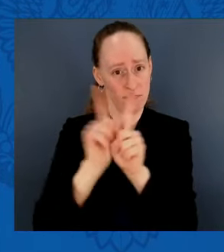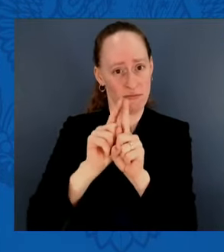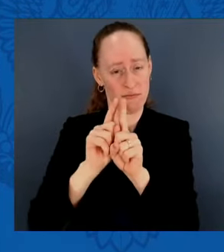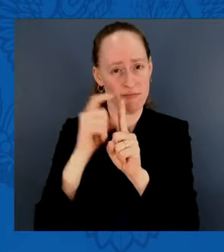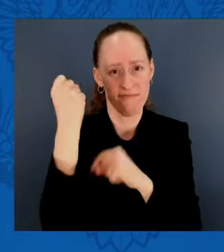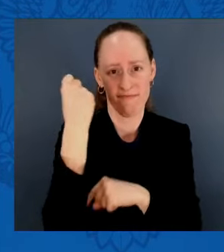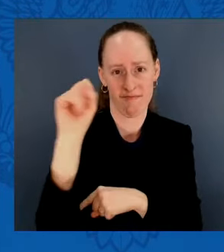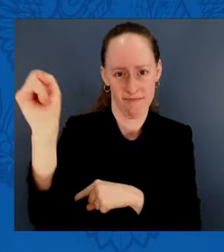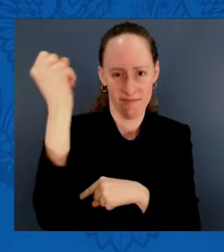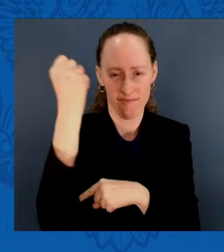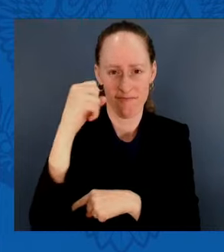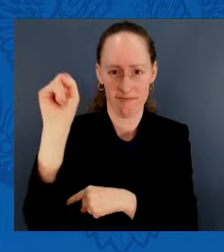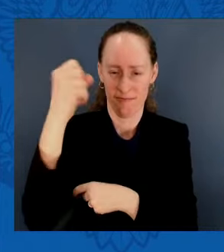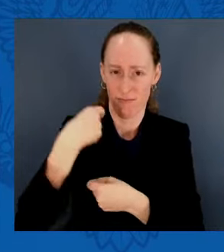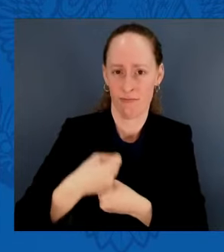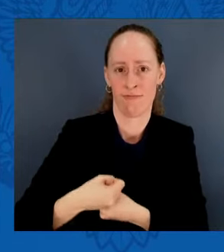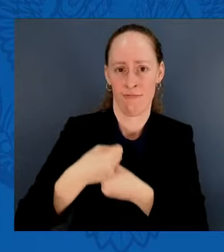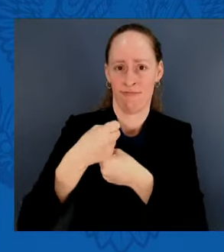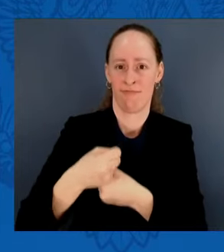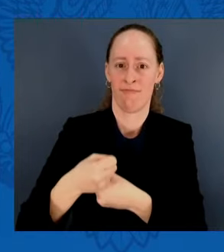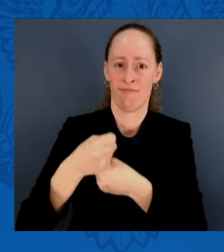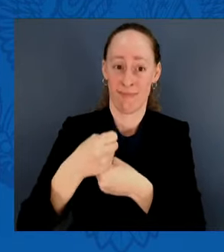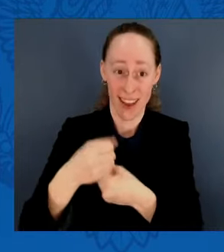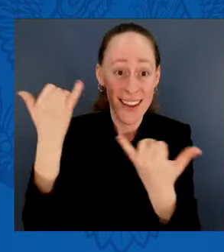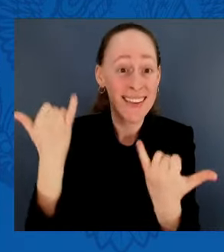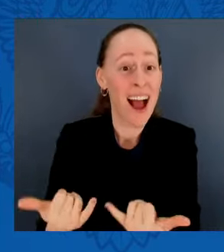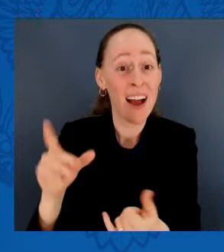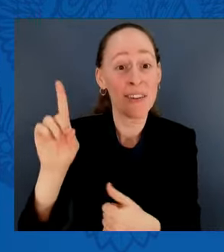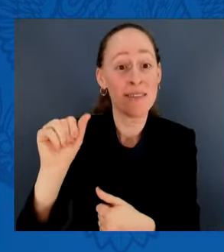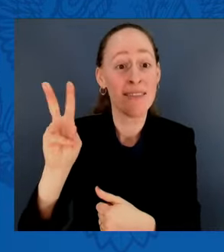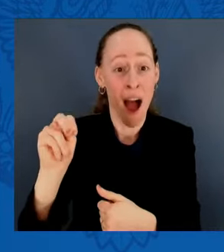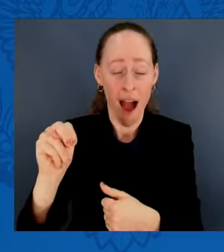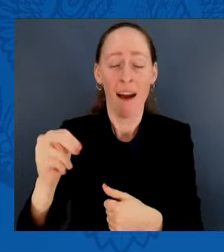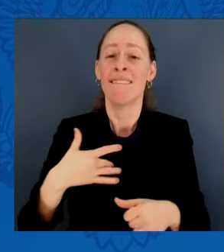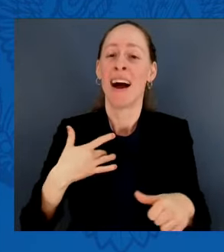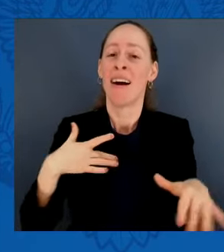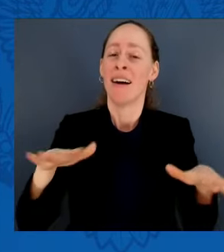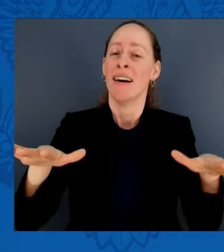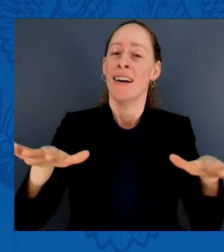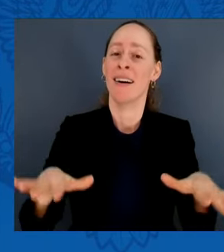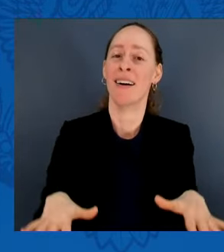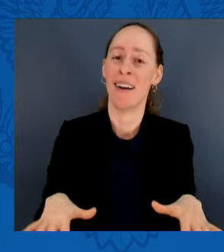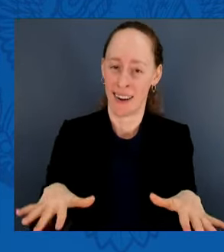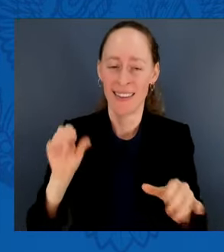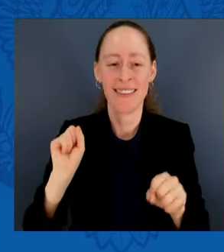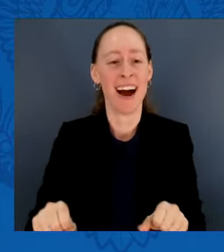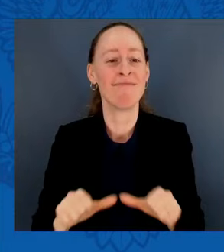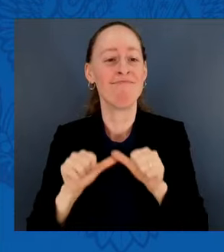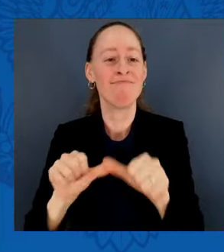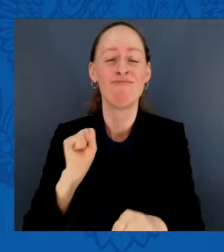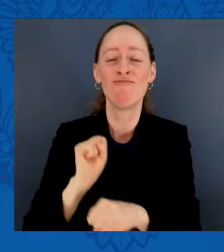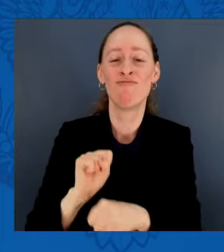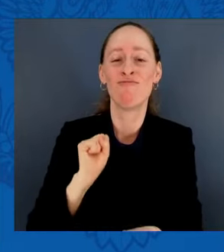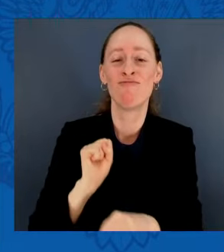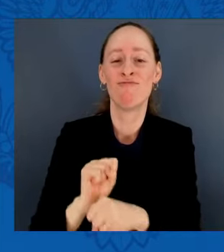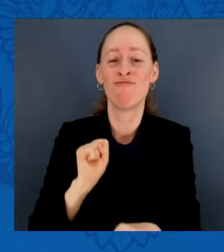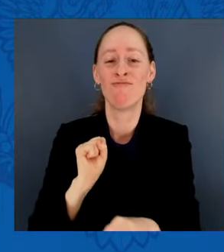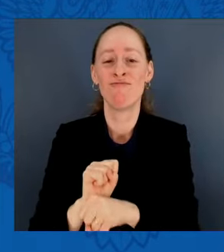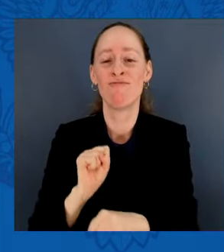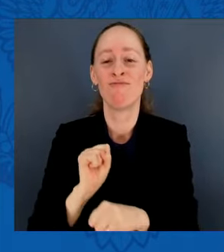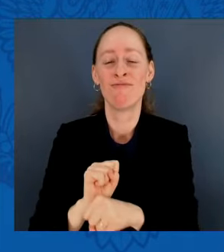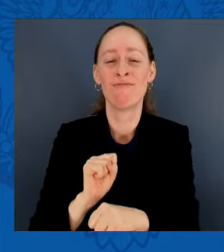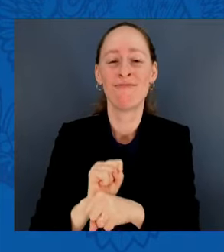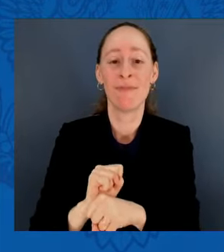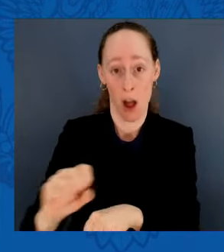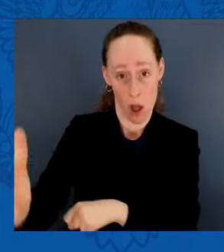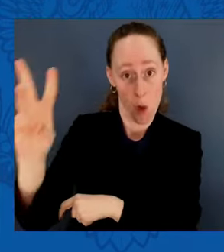and dignity as well. Showing once again, Wall Street didn't build America. They're not bad guys. They didn't build it, though. The middle class built the